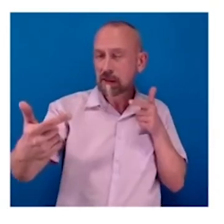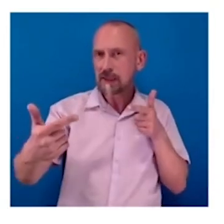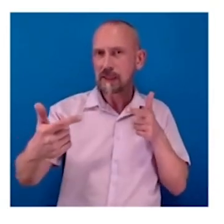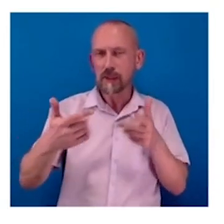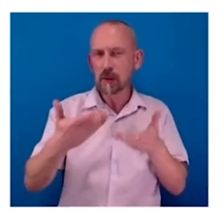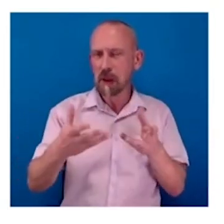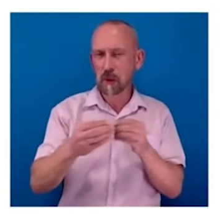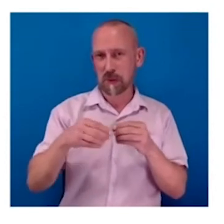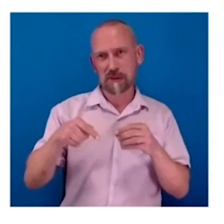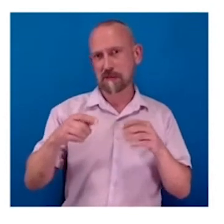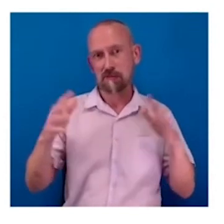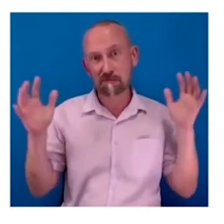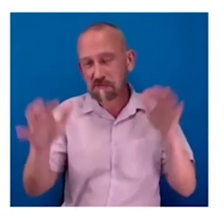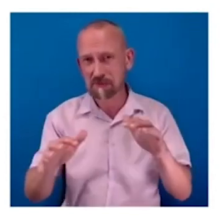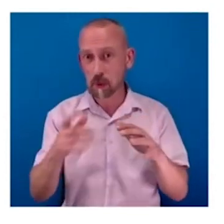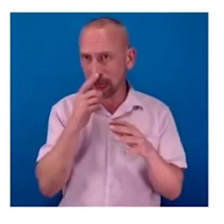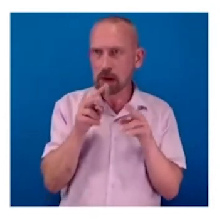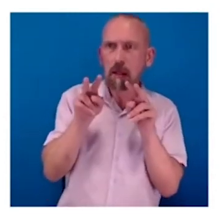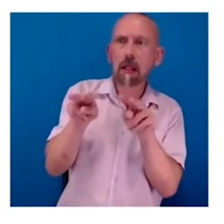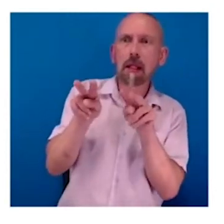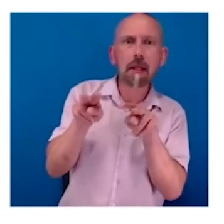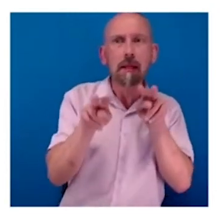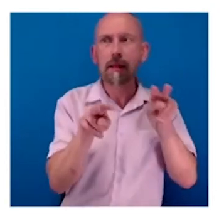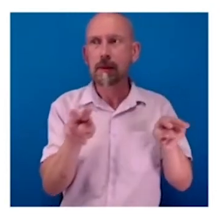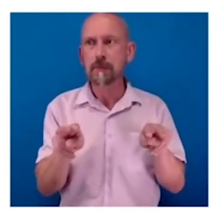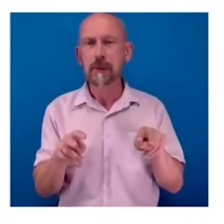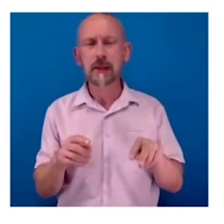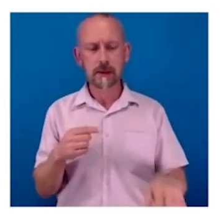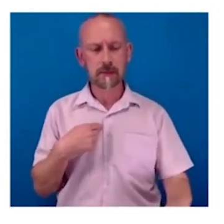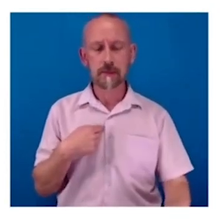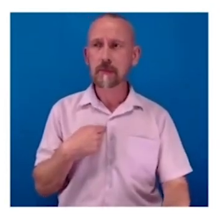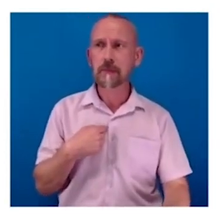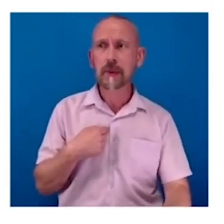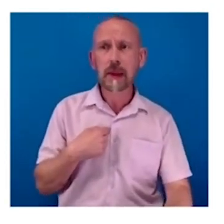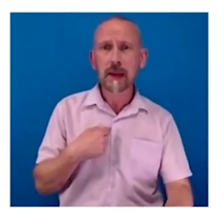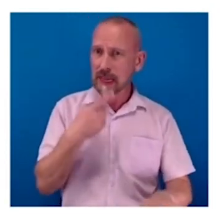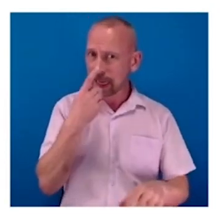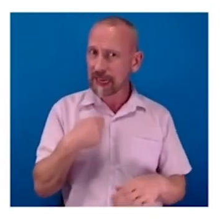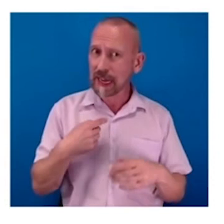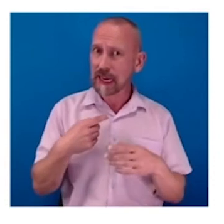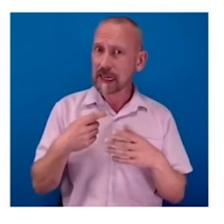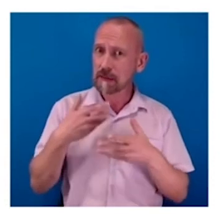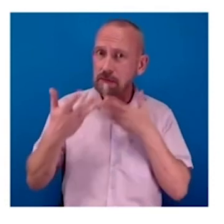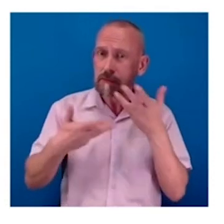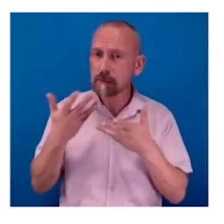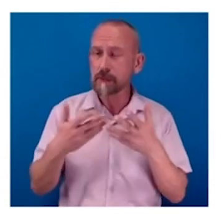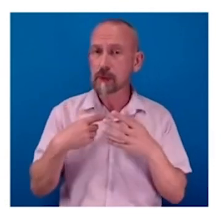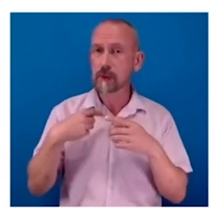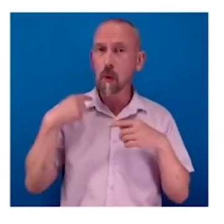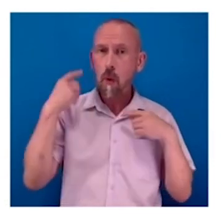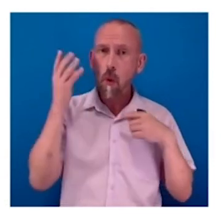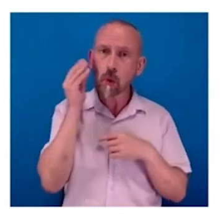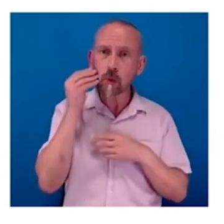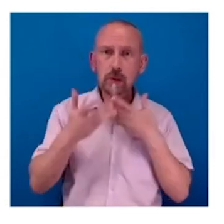please. Because a few people have been pinging me on Twitter and LinkedIn and asking about